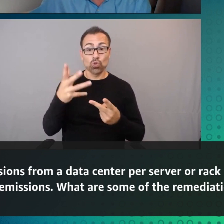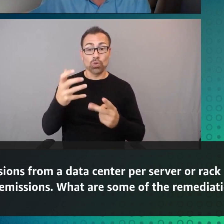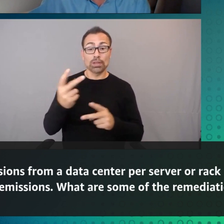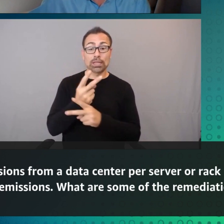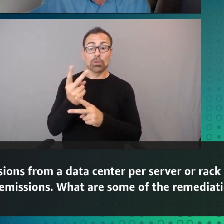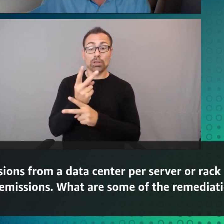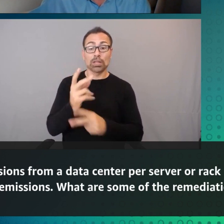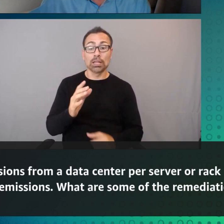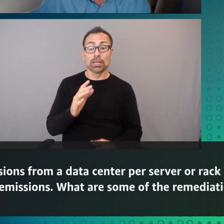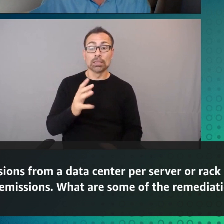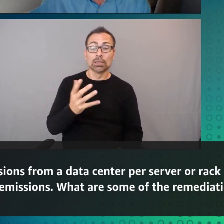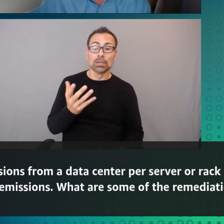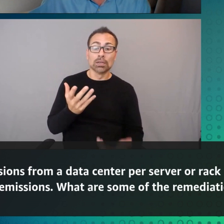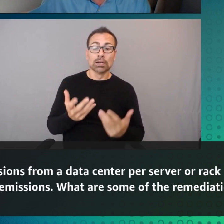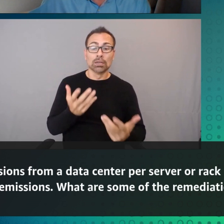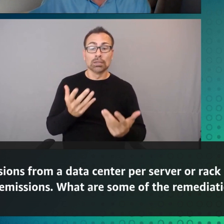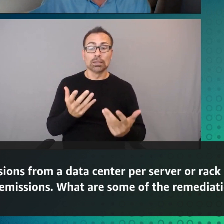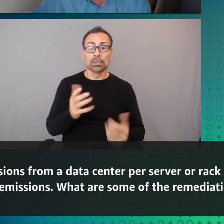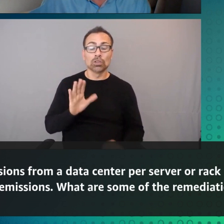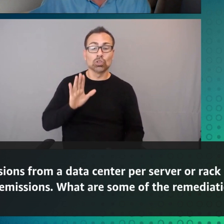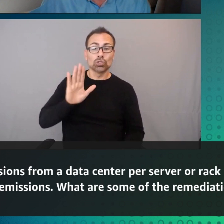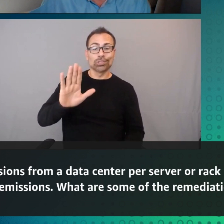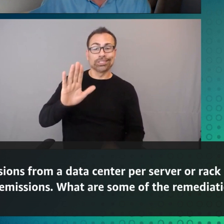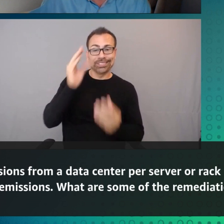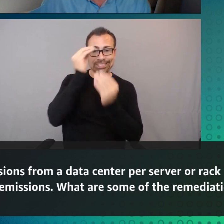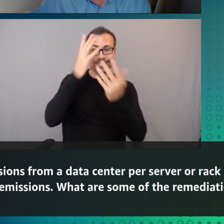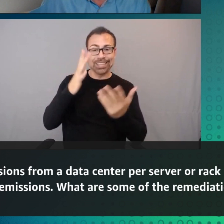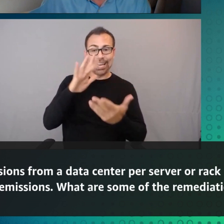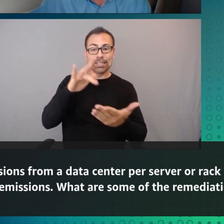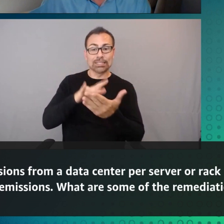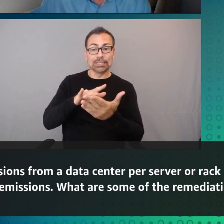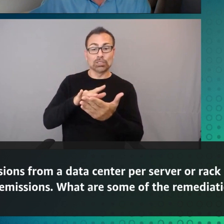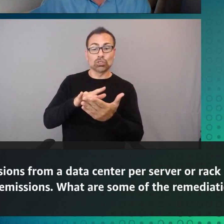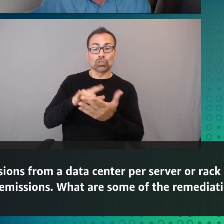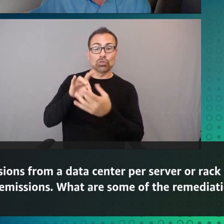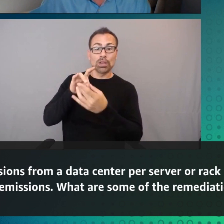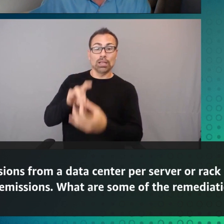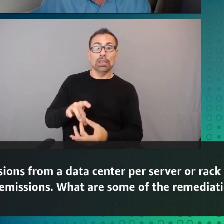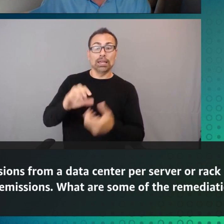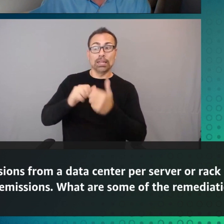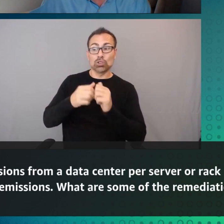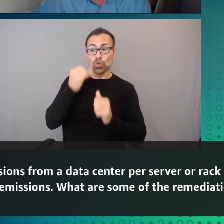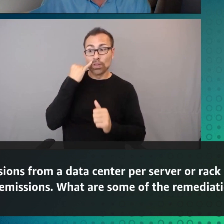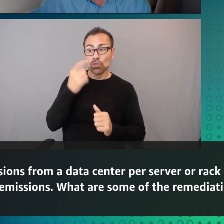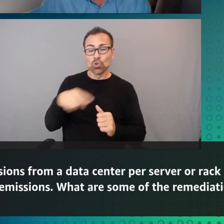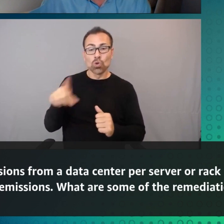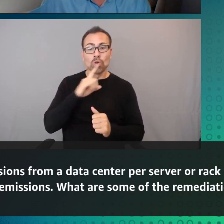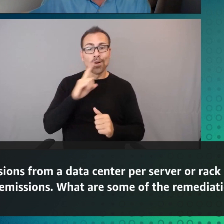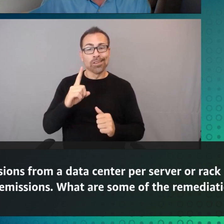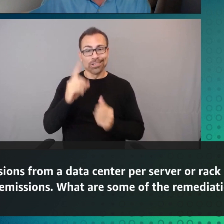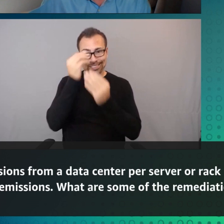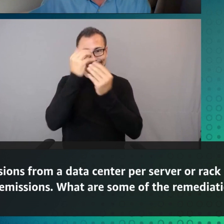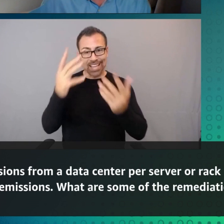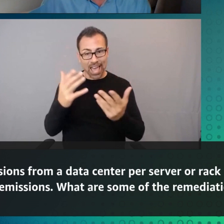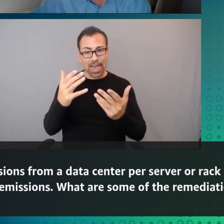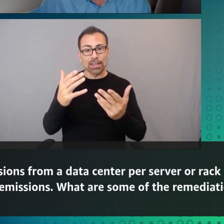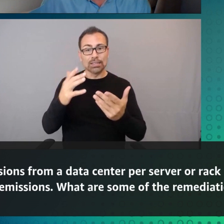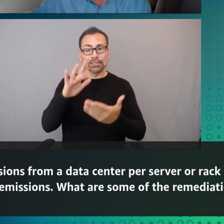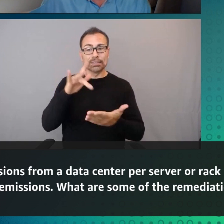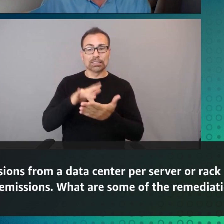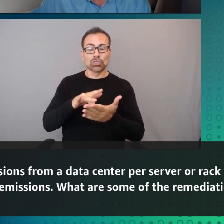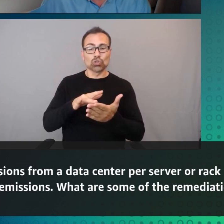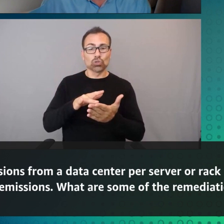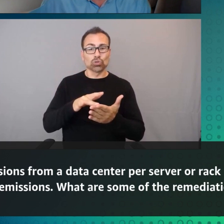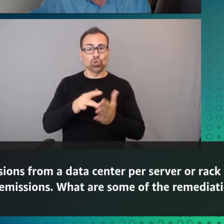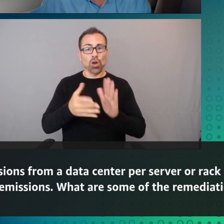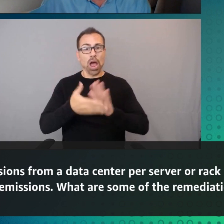your data center related, if you are a data center operator, I think in that scenario, if you could